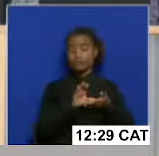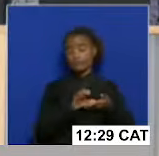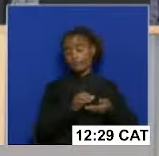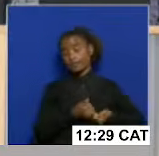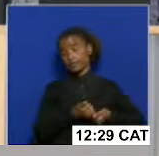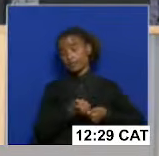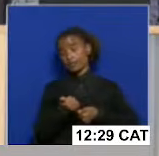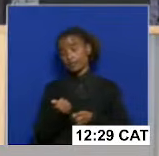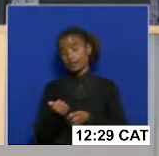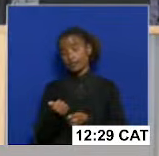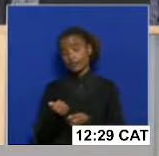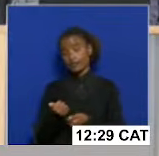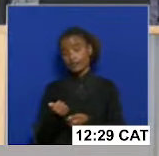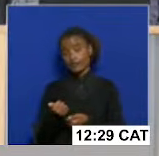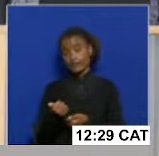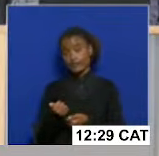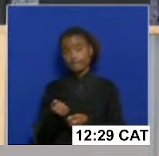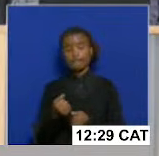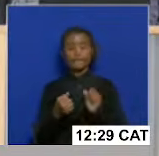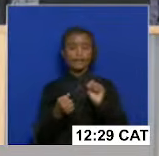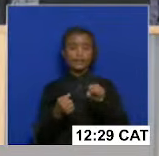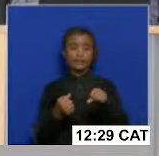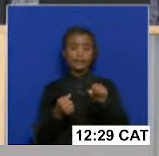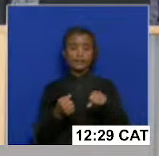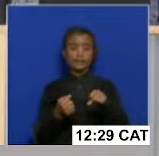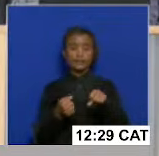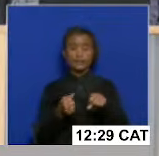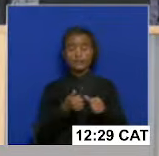Yeah. to Rosebank.